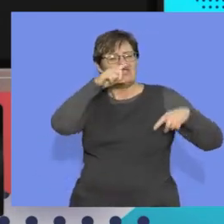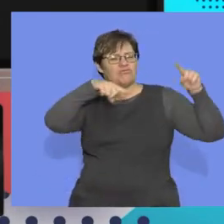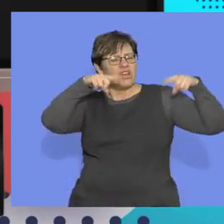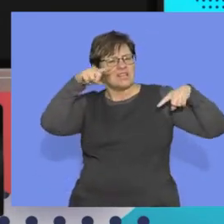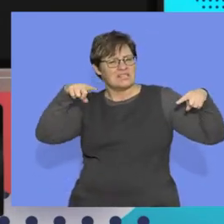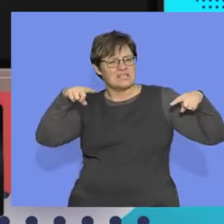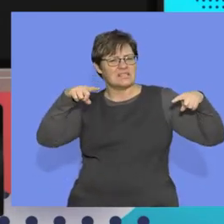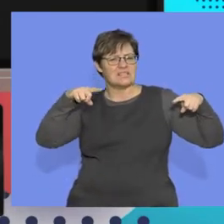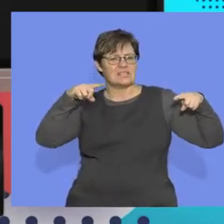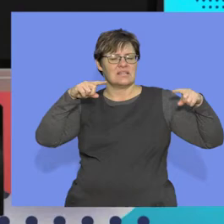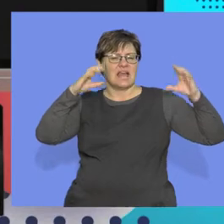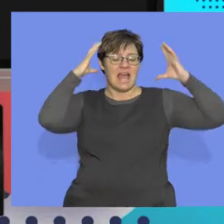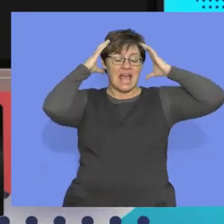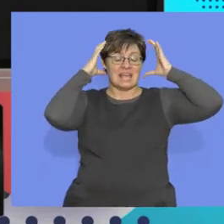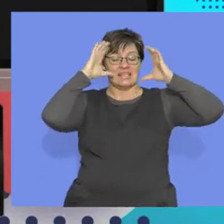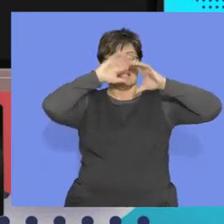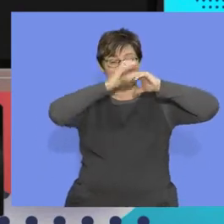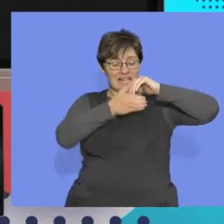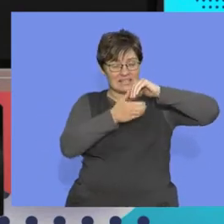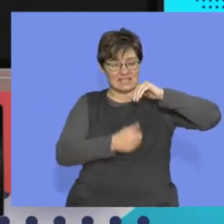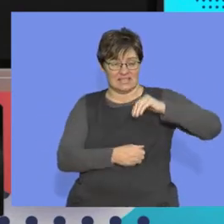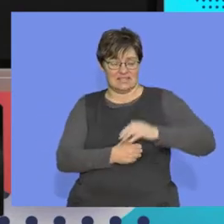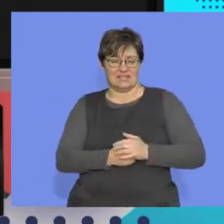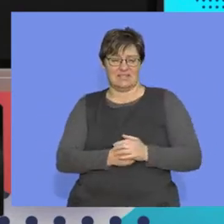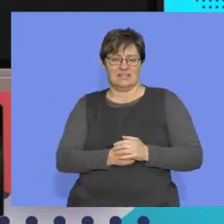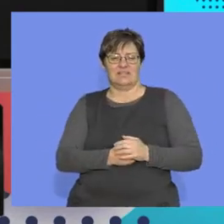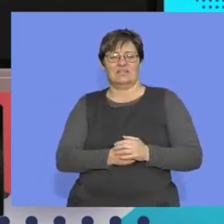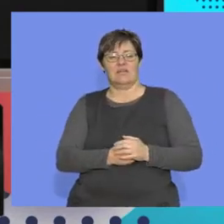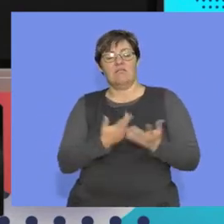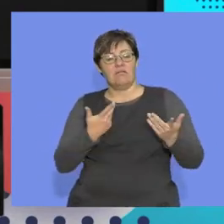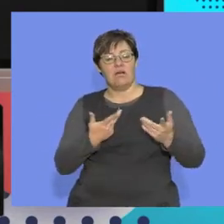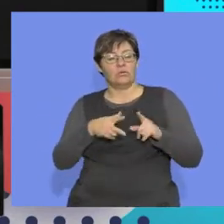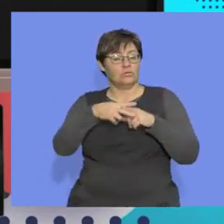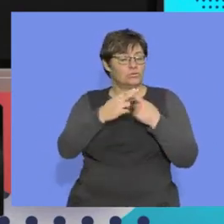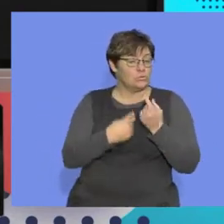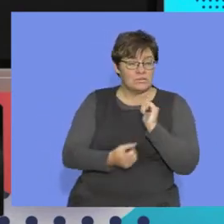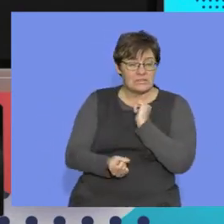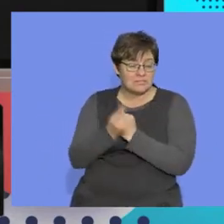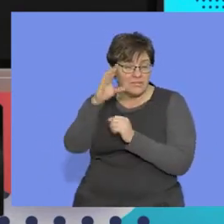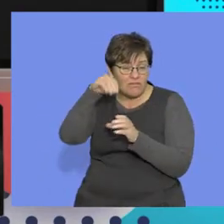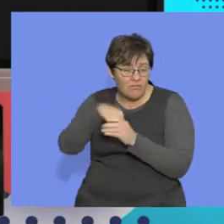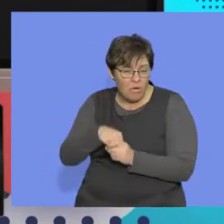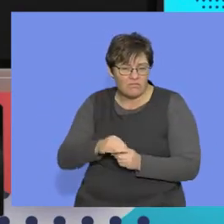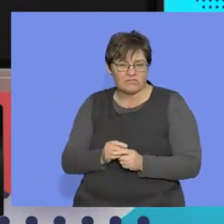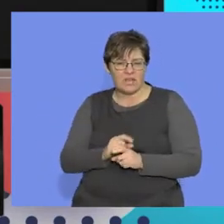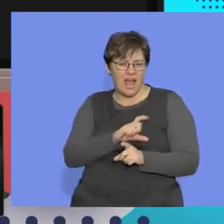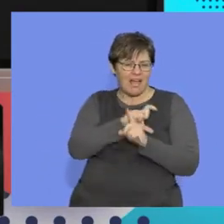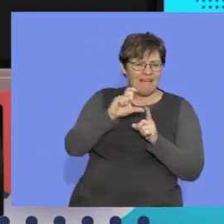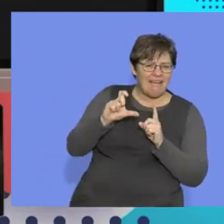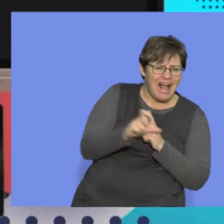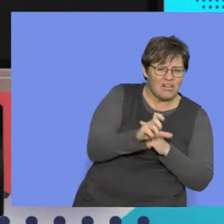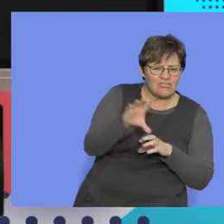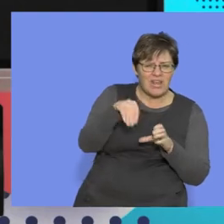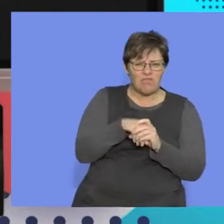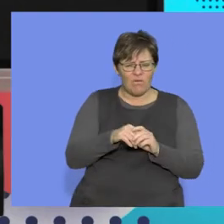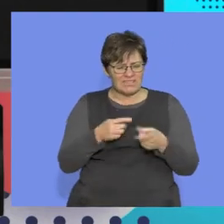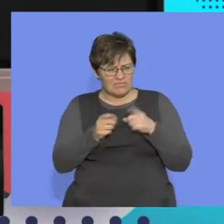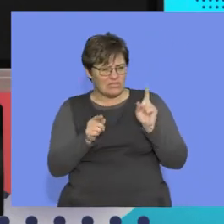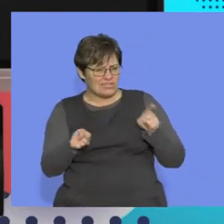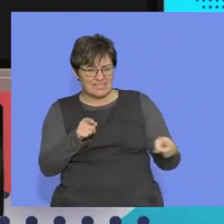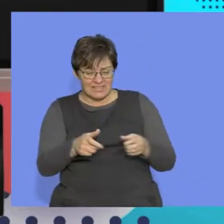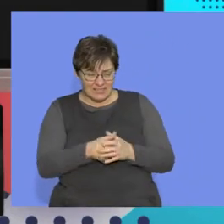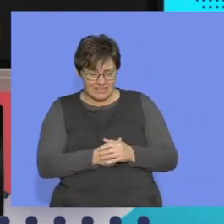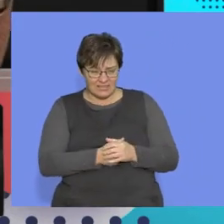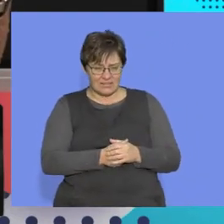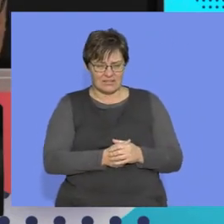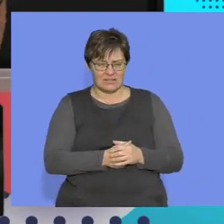as far as the skeleton. You need to understand how tools come into play, how culture comes into play. And then